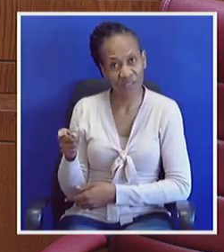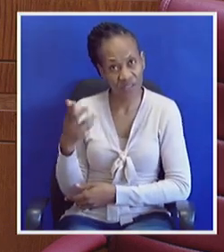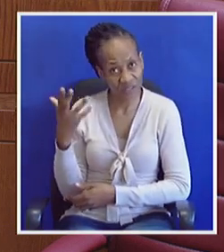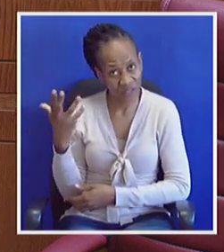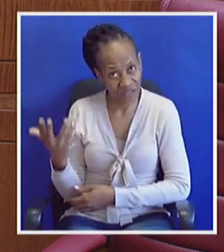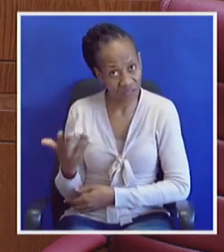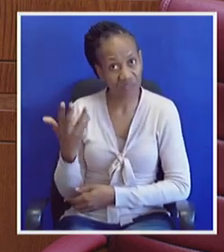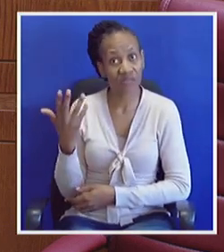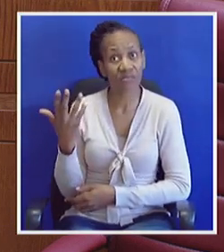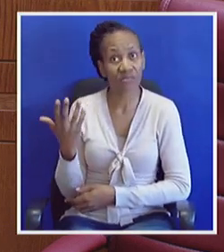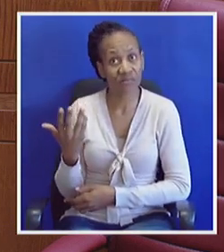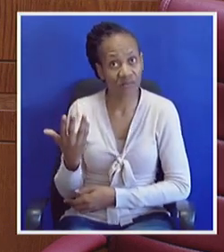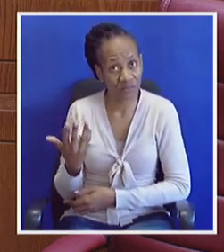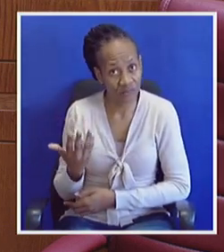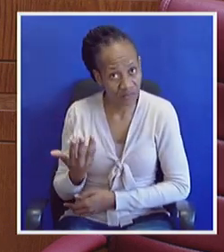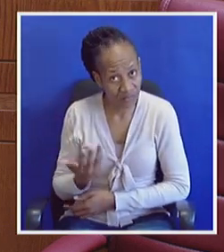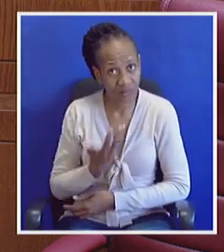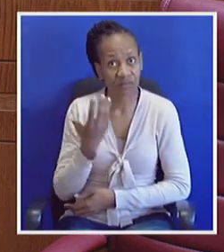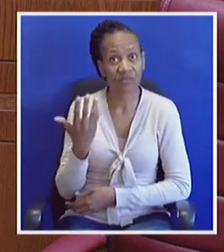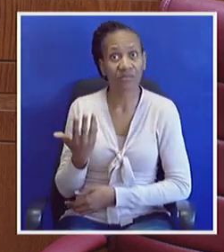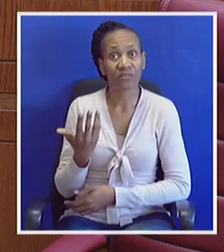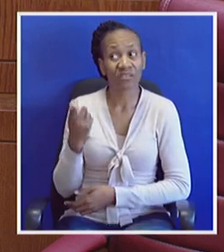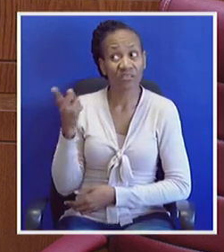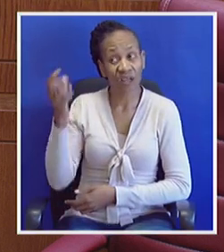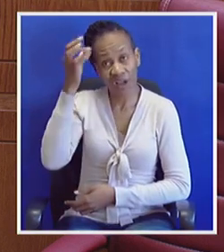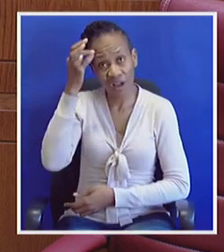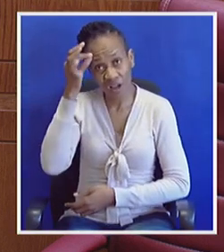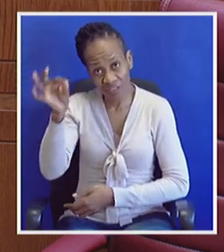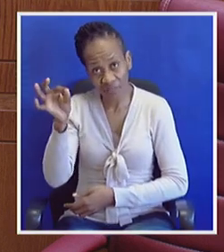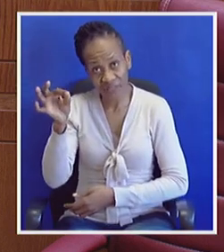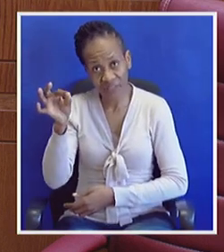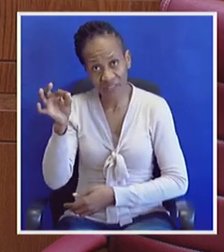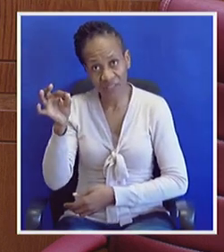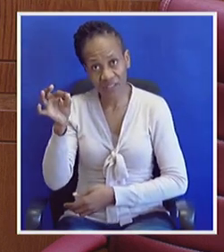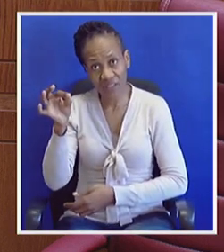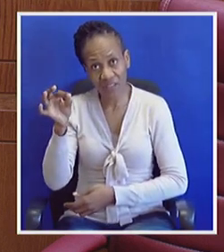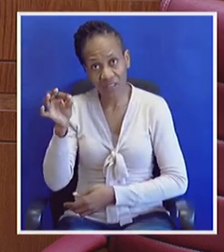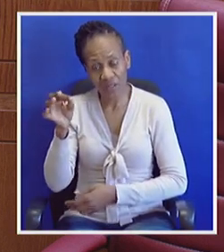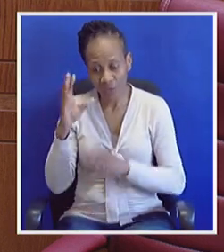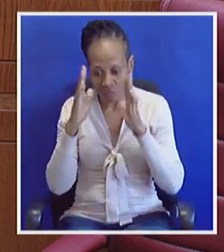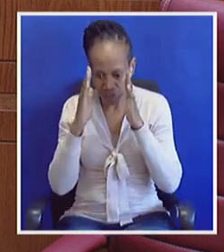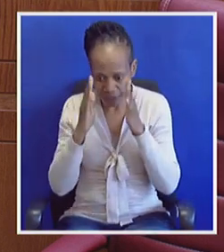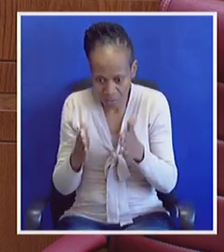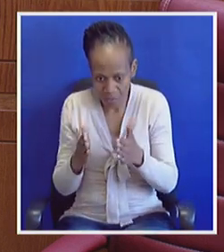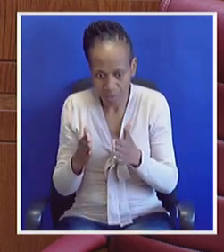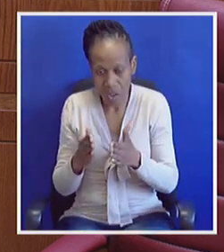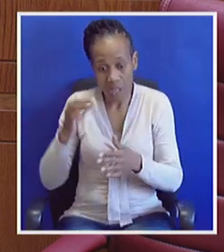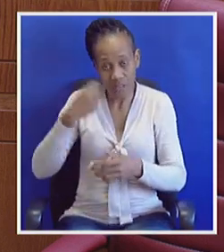government is more interested in and committed to self-enrichment